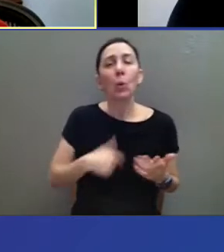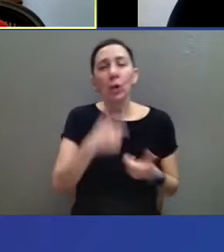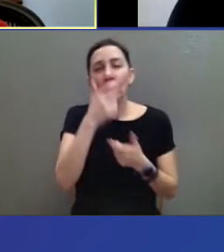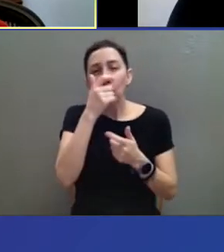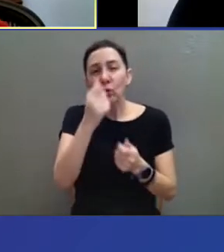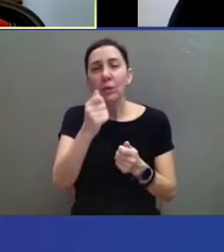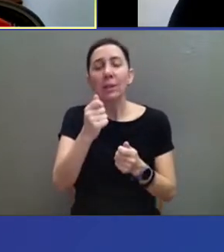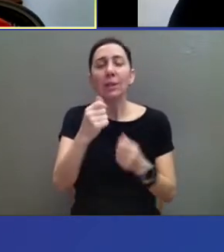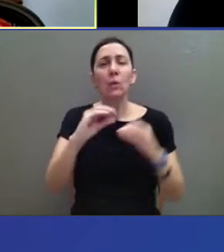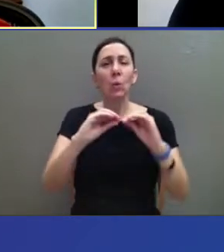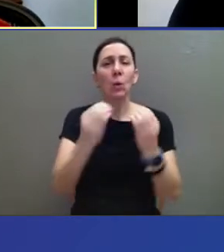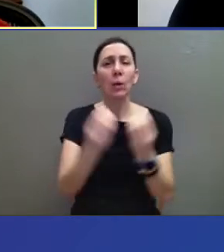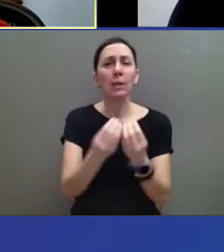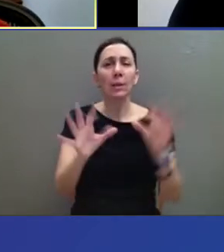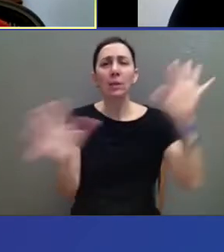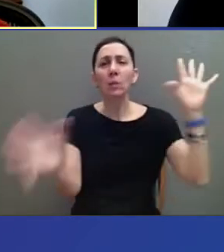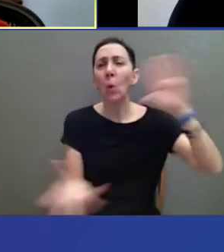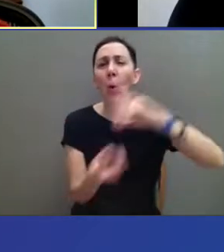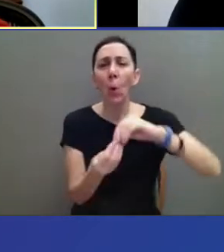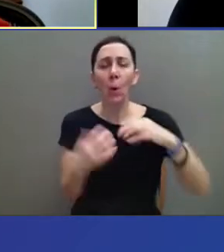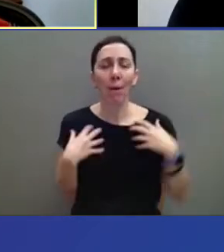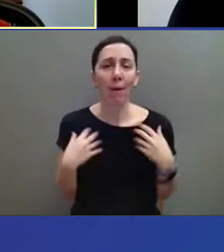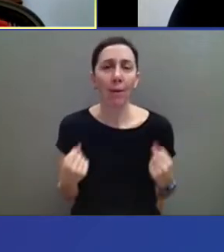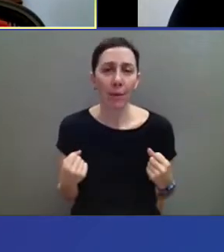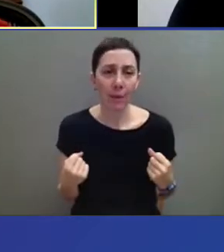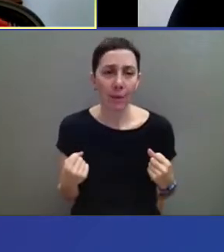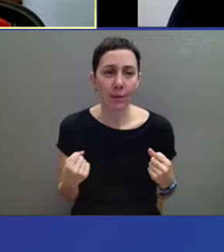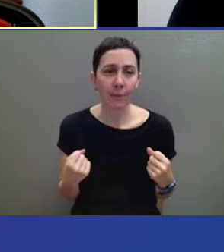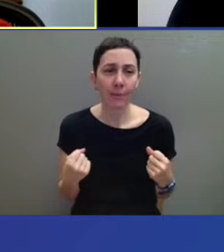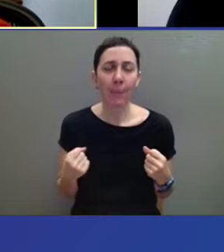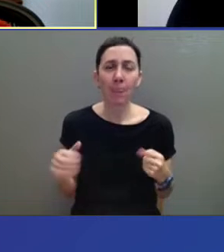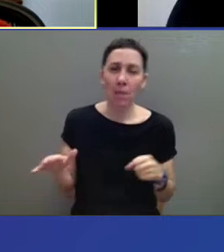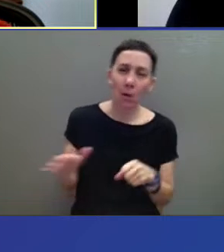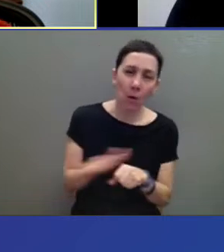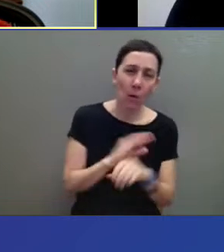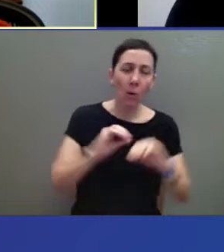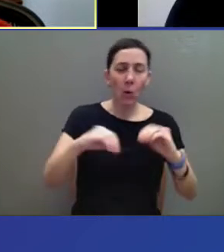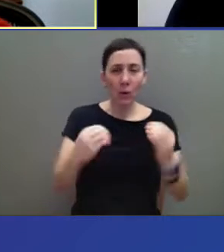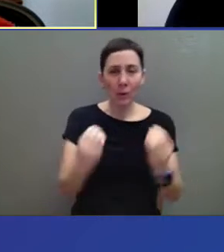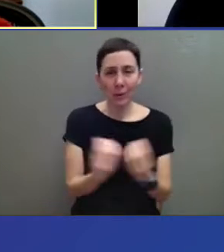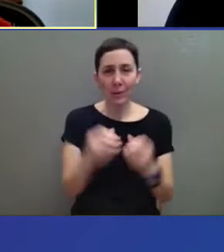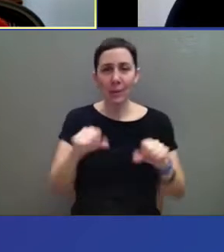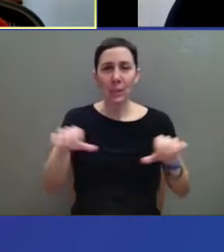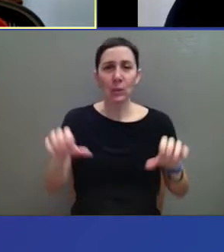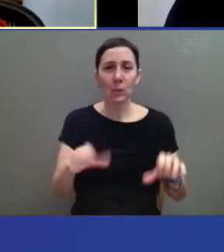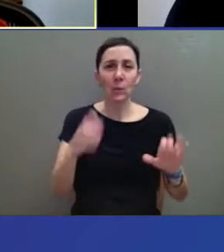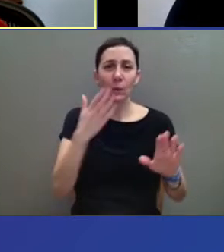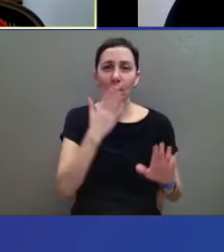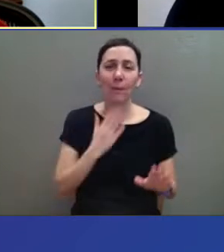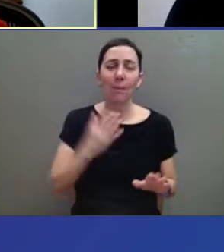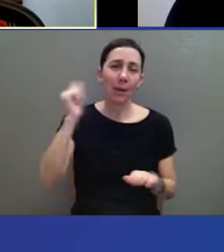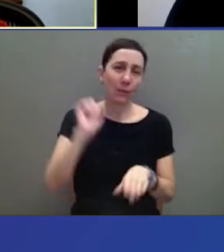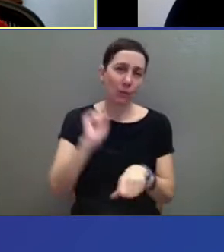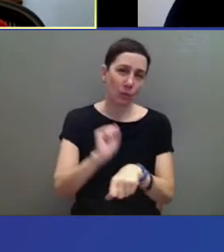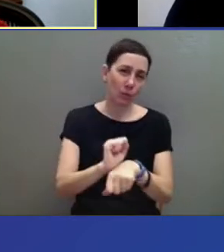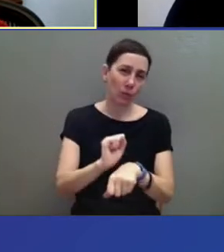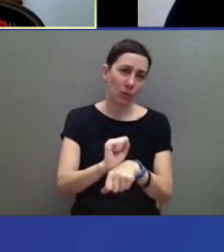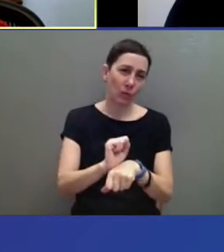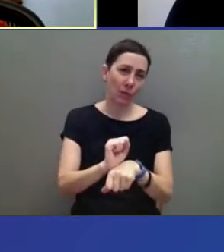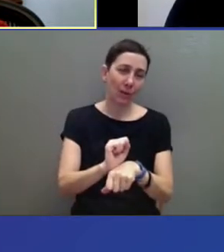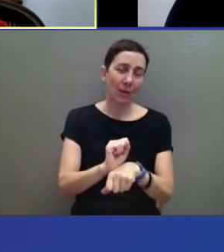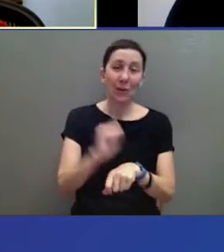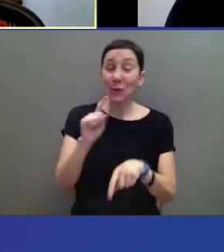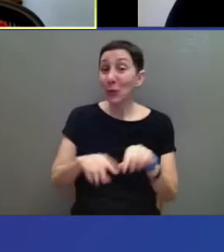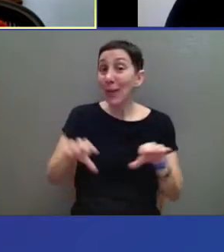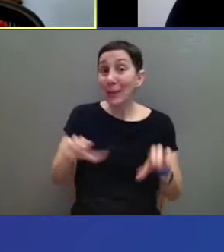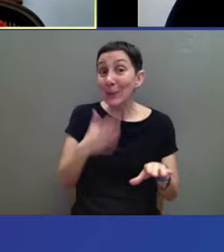an organization so that organization can do its best work. And we know that you can't do your